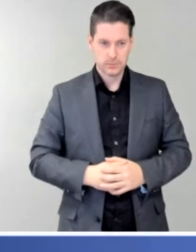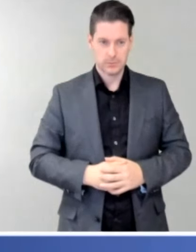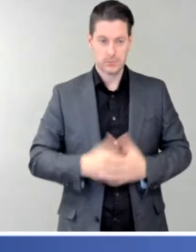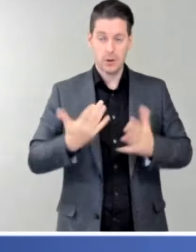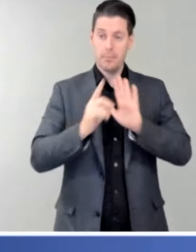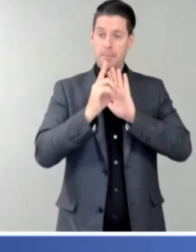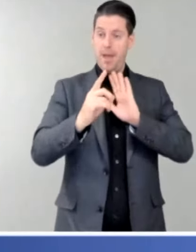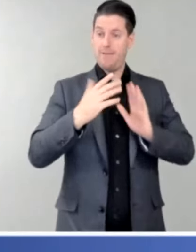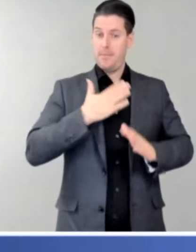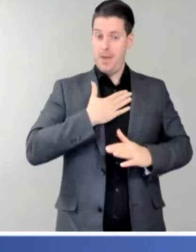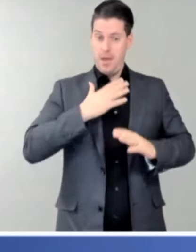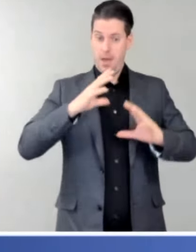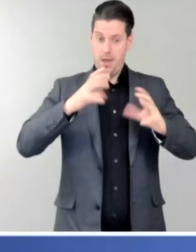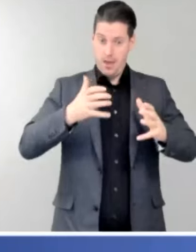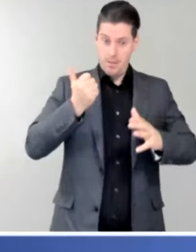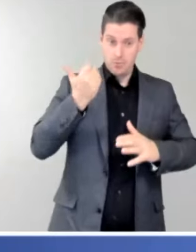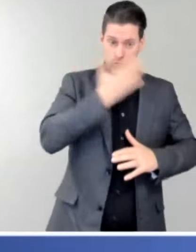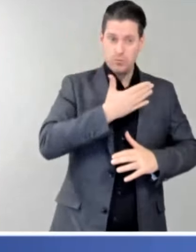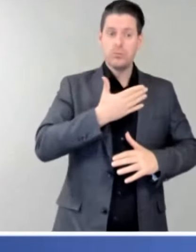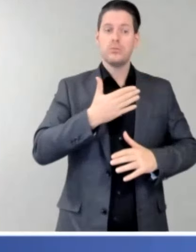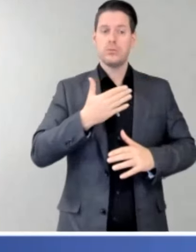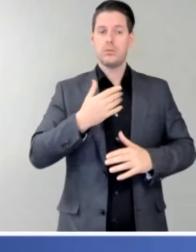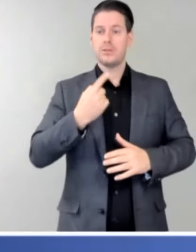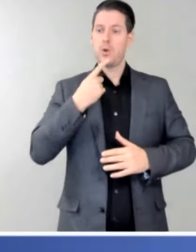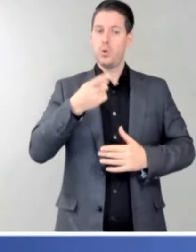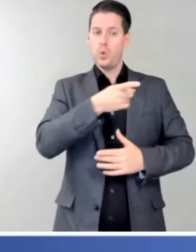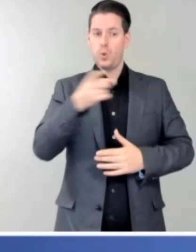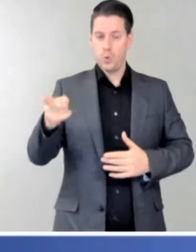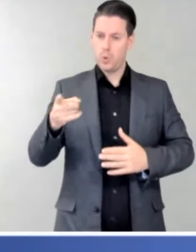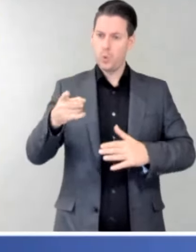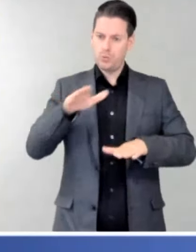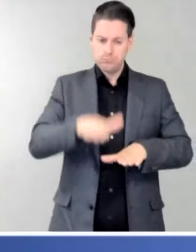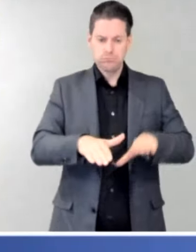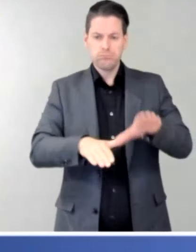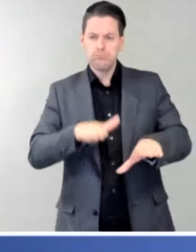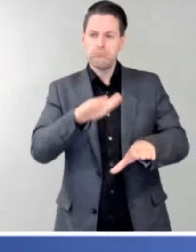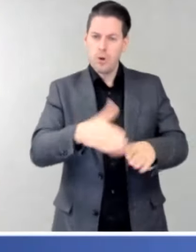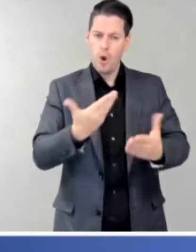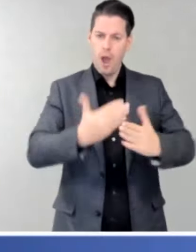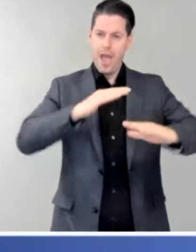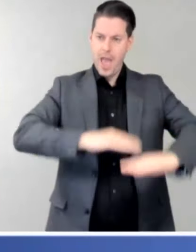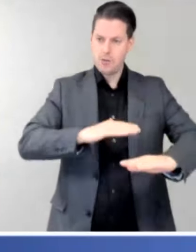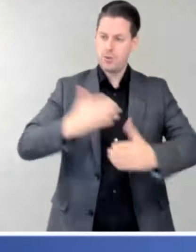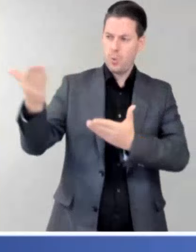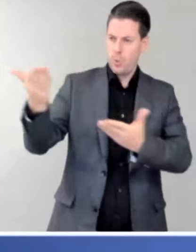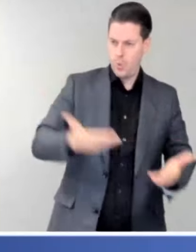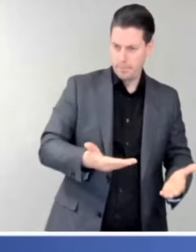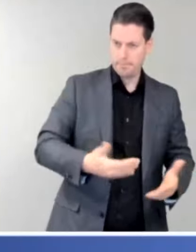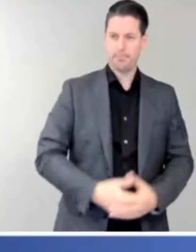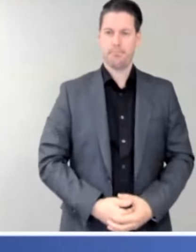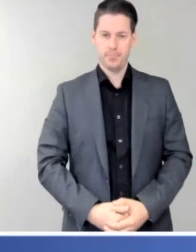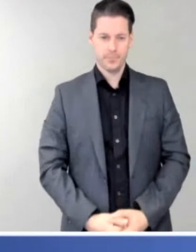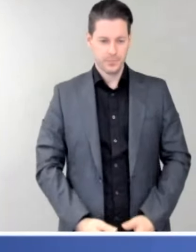Yumalandi Yunanga Yerebu Yangu, which means you may leave footprints on our land now, or in other words, welcome to country. Thank you very much.